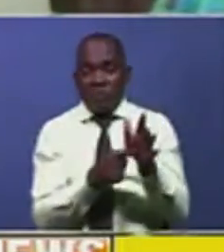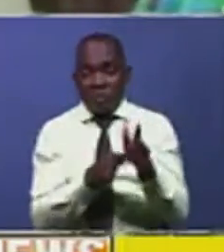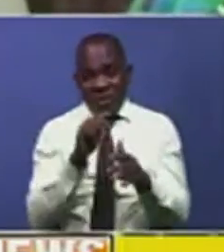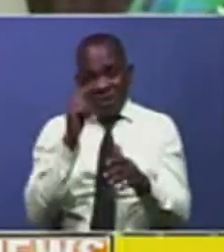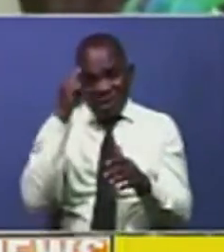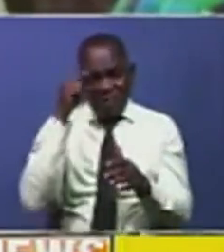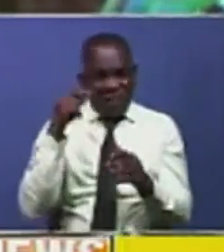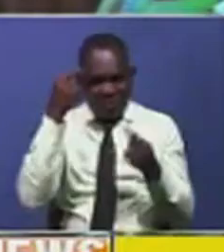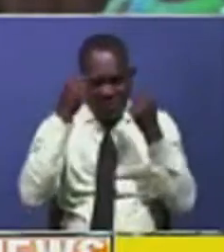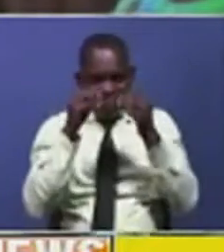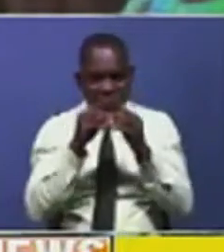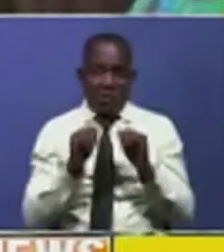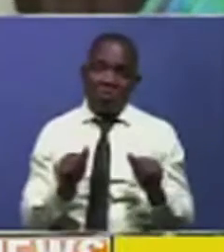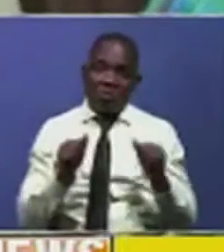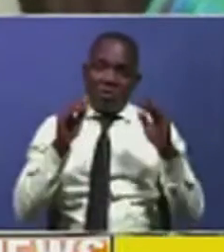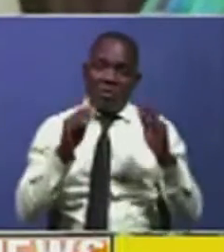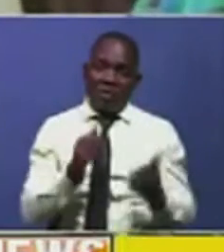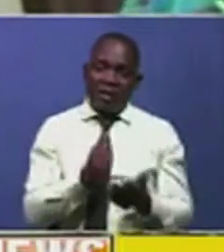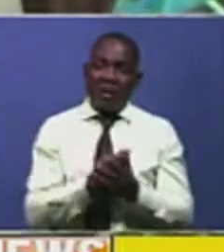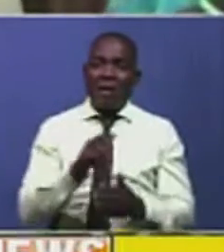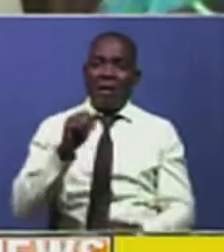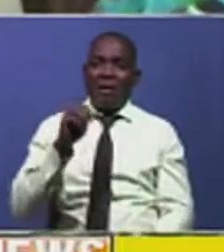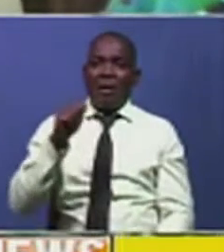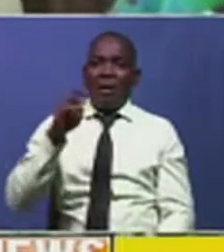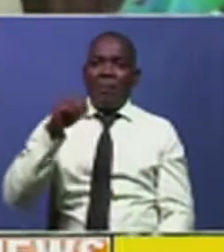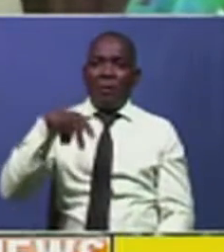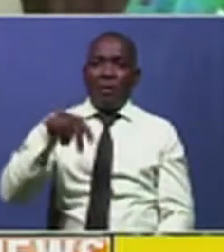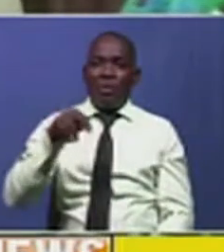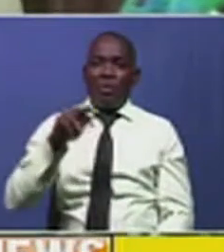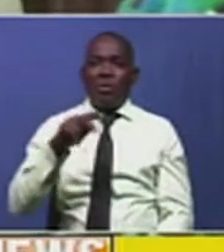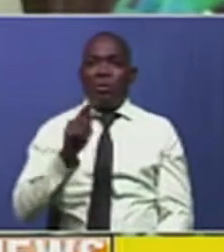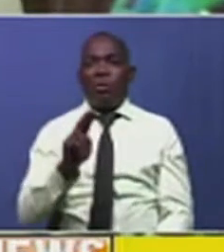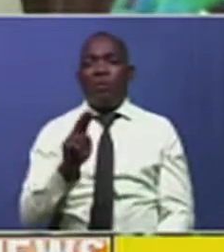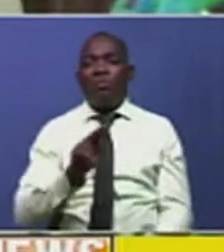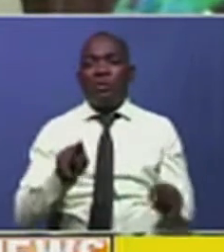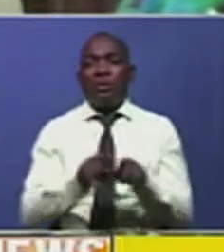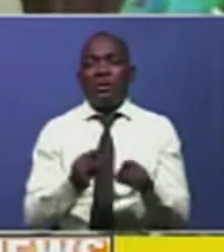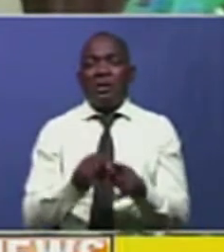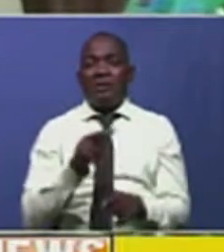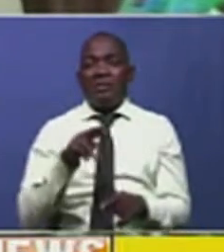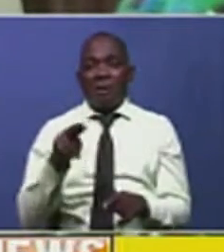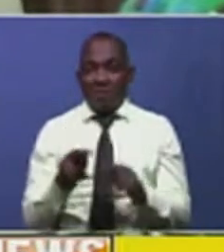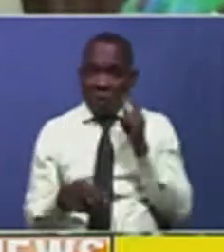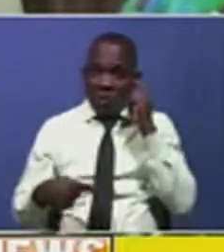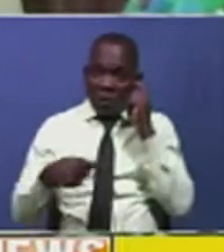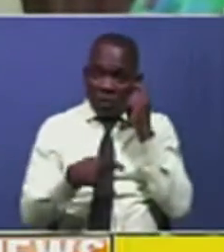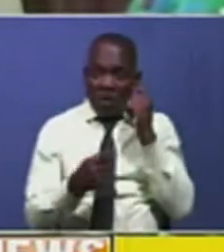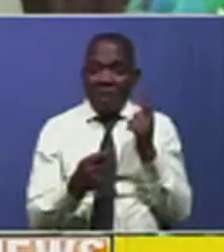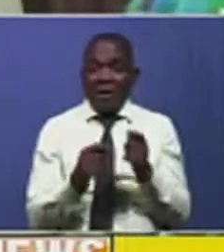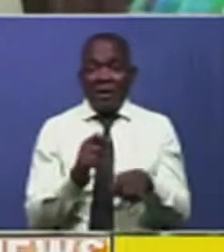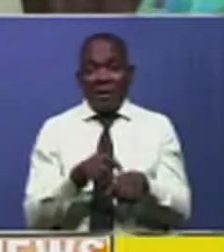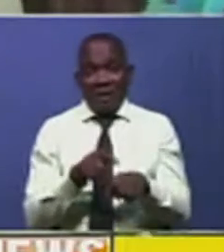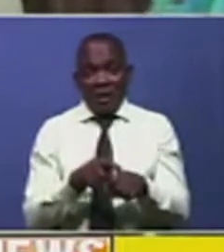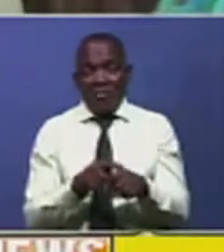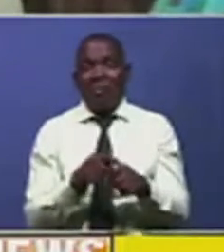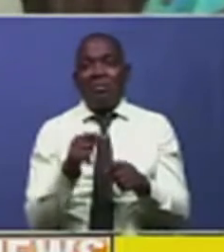concern and committed to Mampugu and to the Vice President. You were mourning with him at the time he